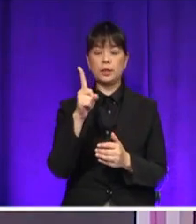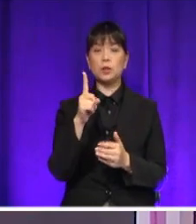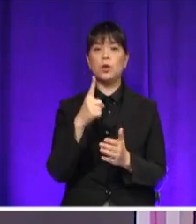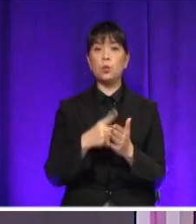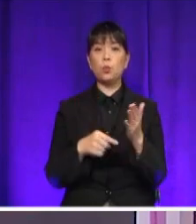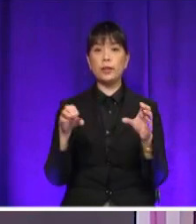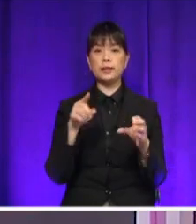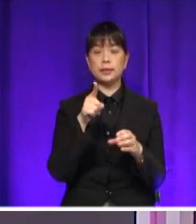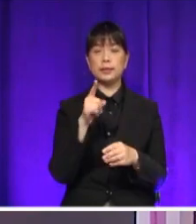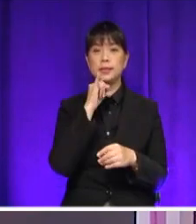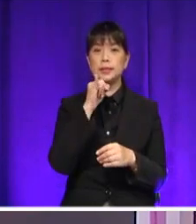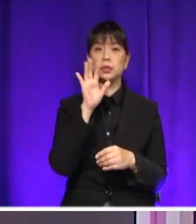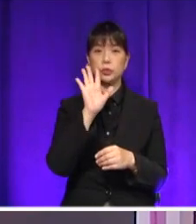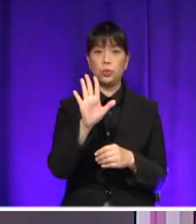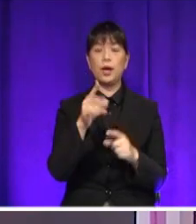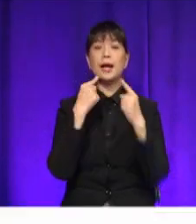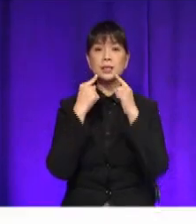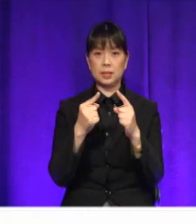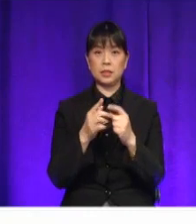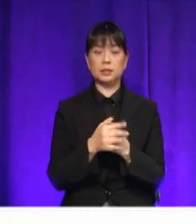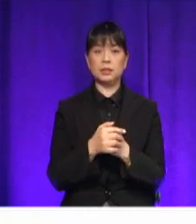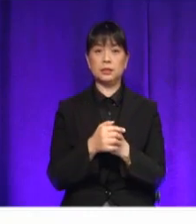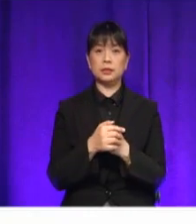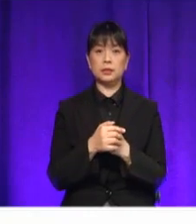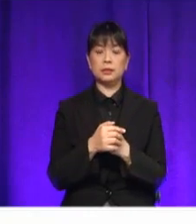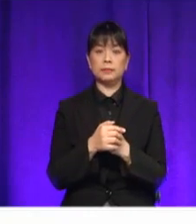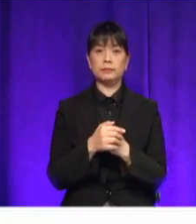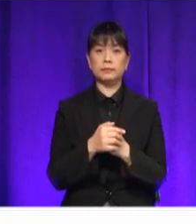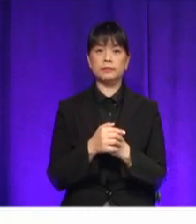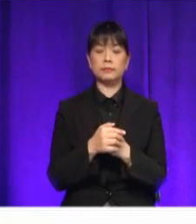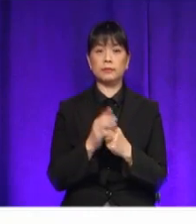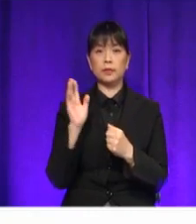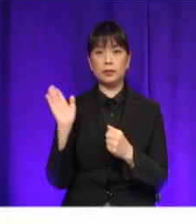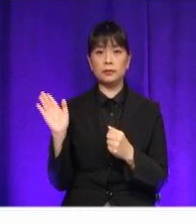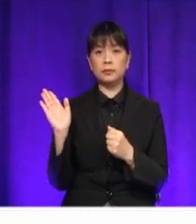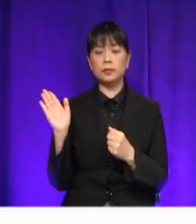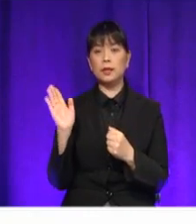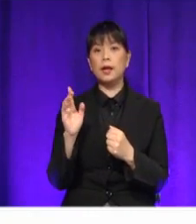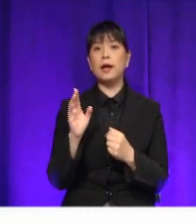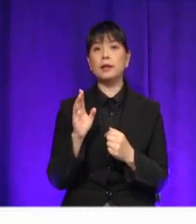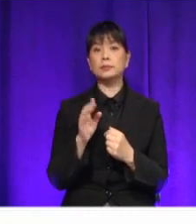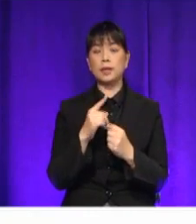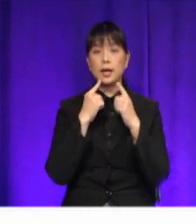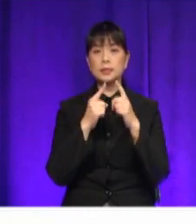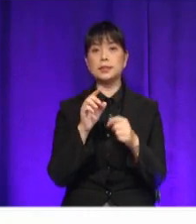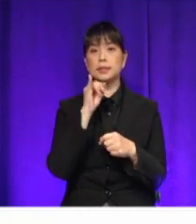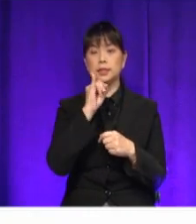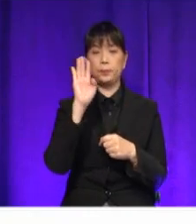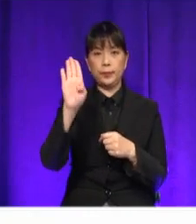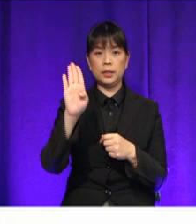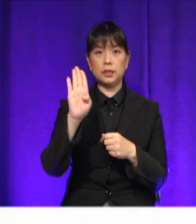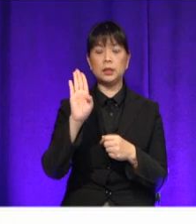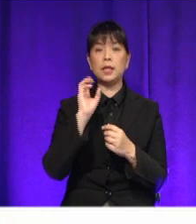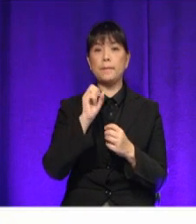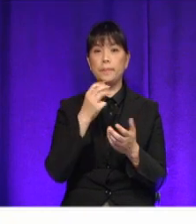or what's your answer? What's your answer? My answer is B. I think the money should